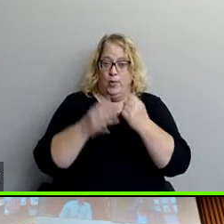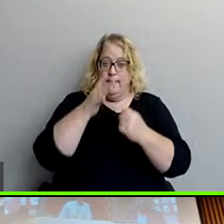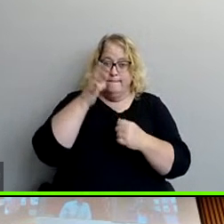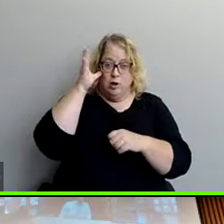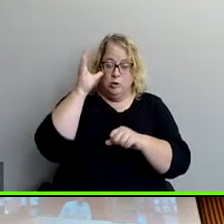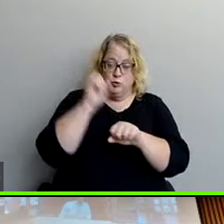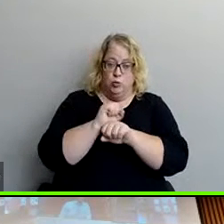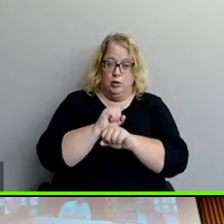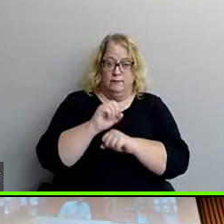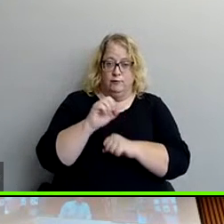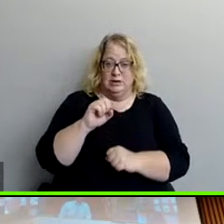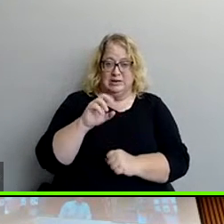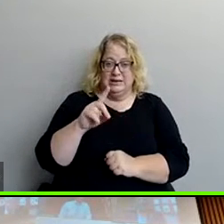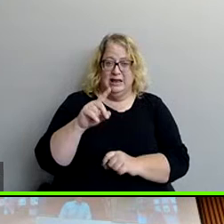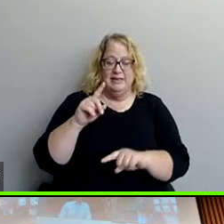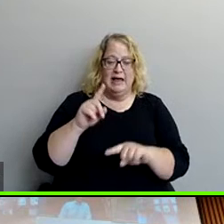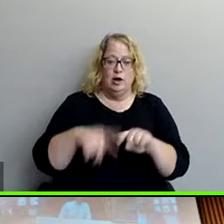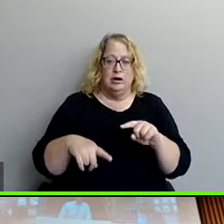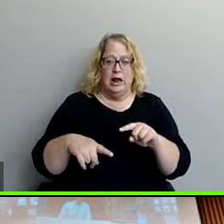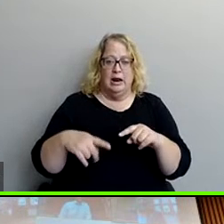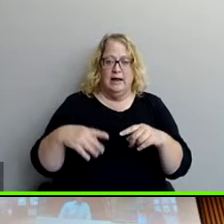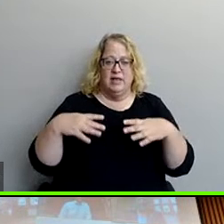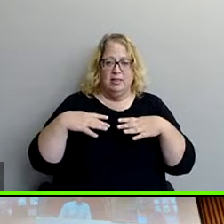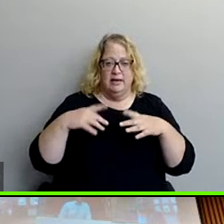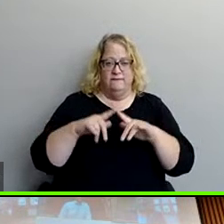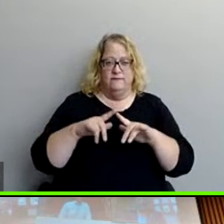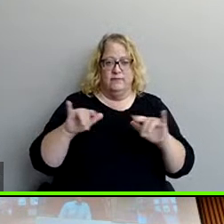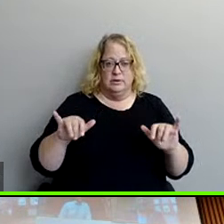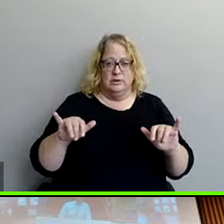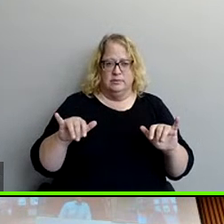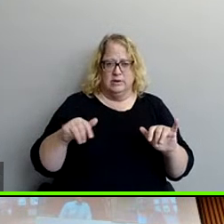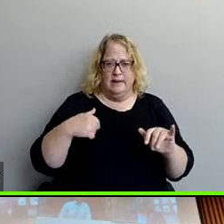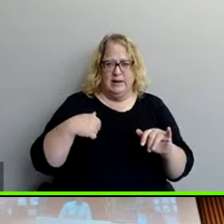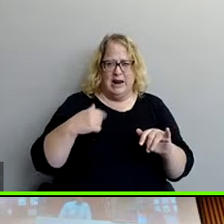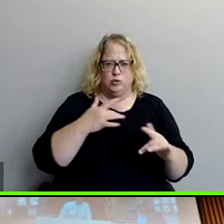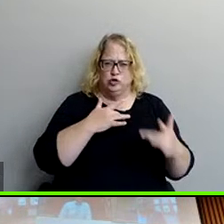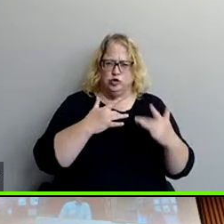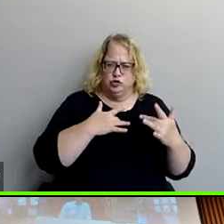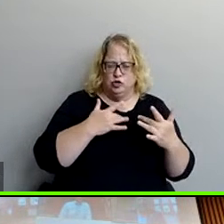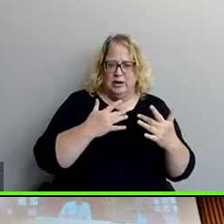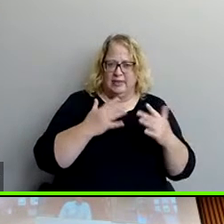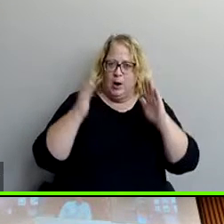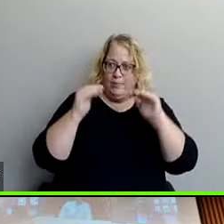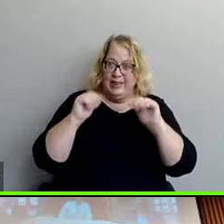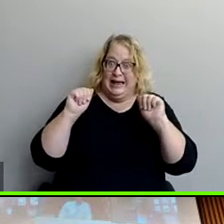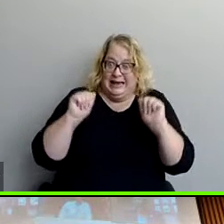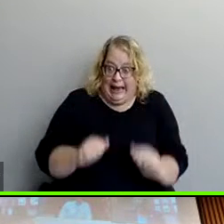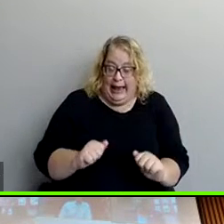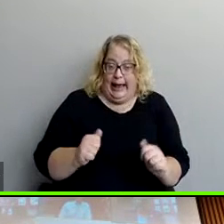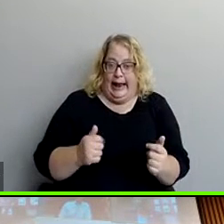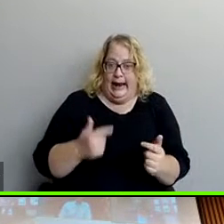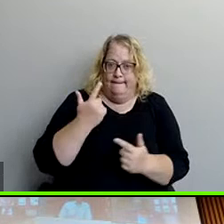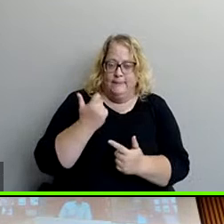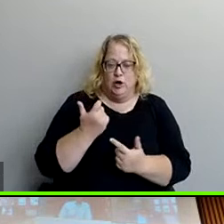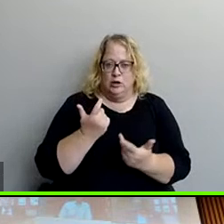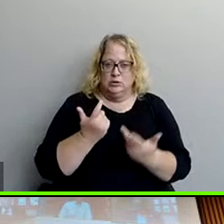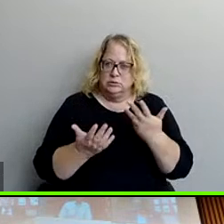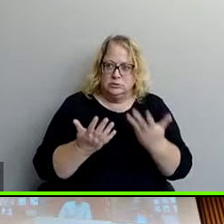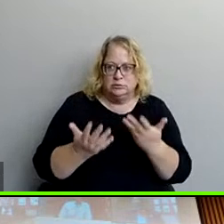were employees of the school district, that they would not be able to take that leave concurrently. I expressed a concern about whether I hope they can take it concurrently